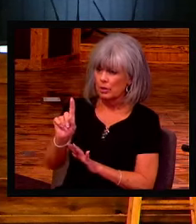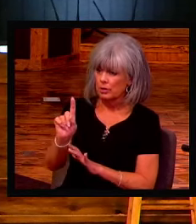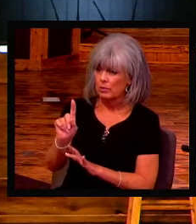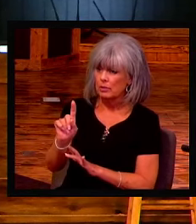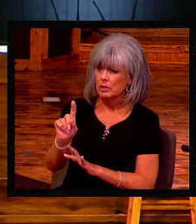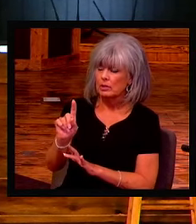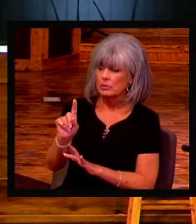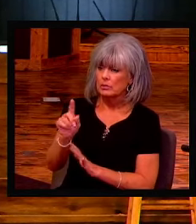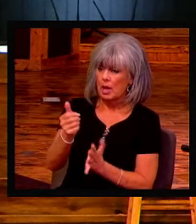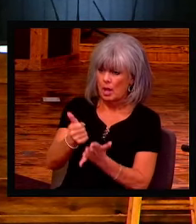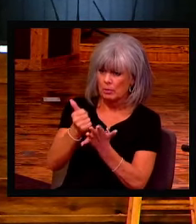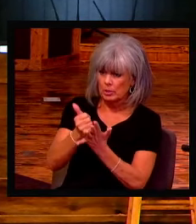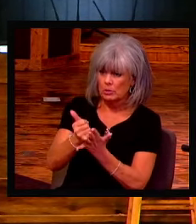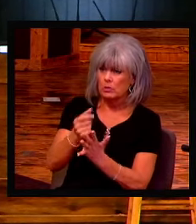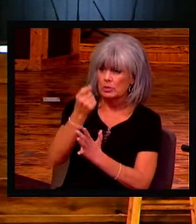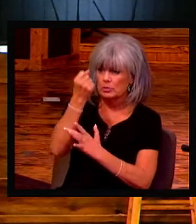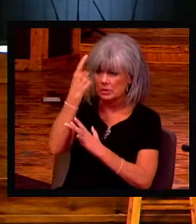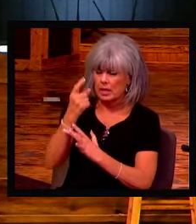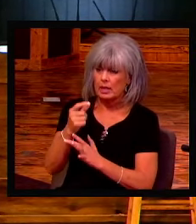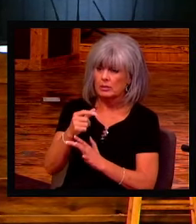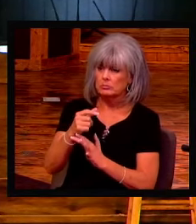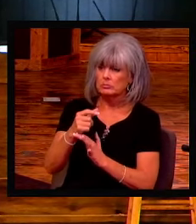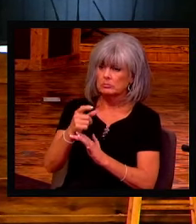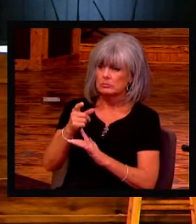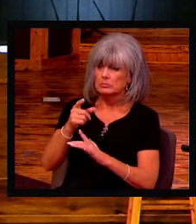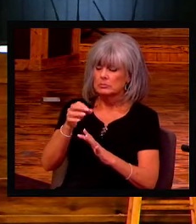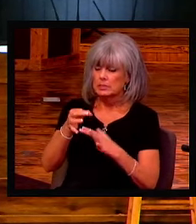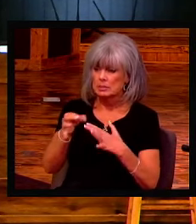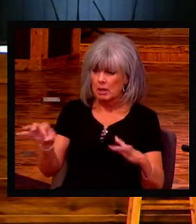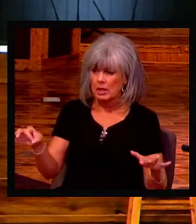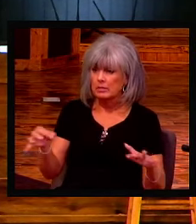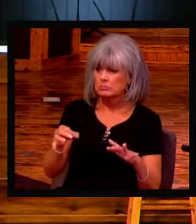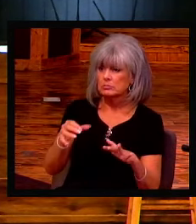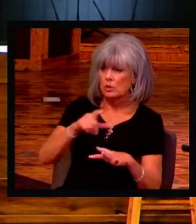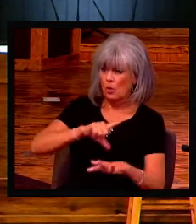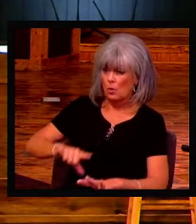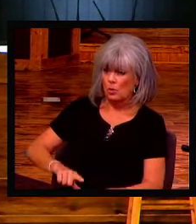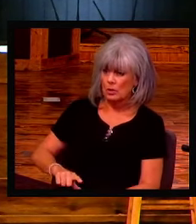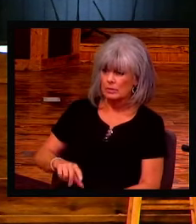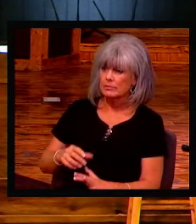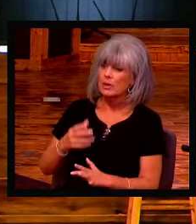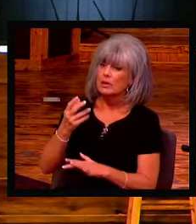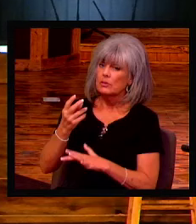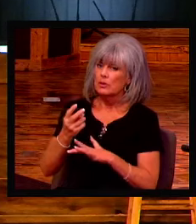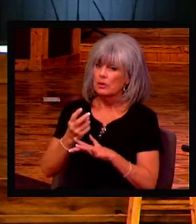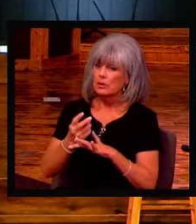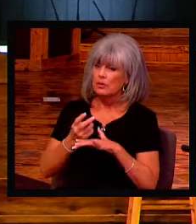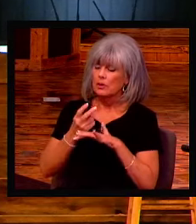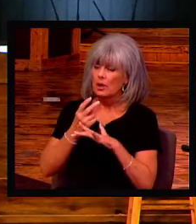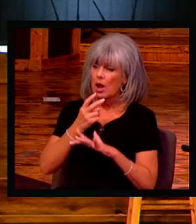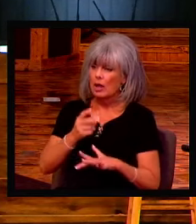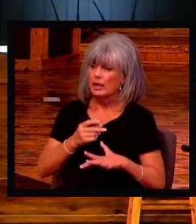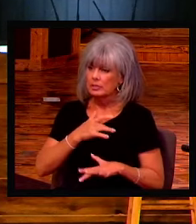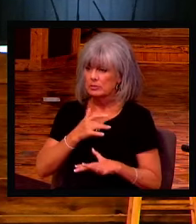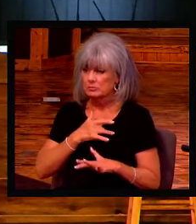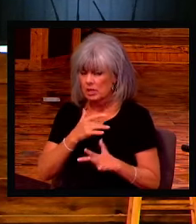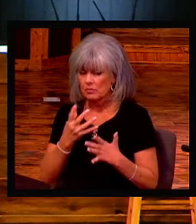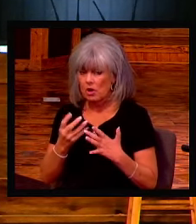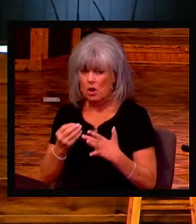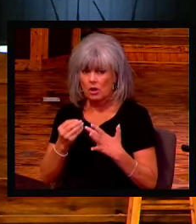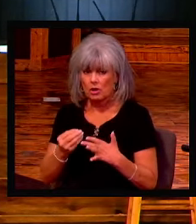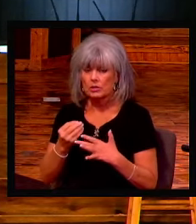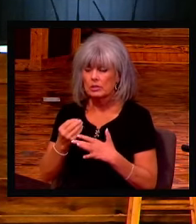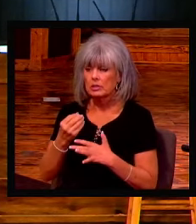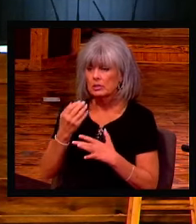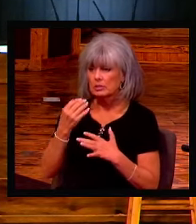respectful, they are gentle, they are kind, they use scripture. And once they've given that word to you, they're released from it. It's up to you if you want to